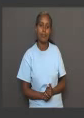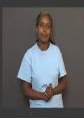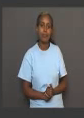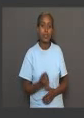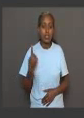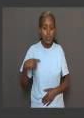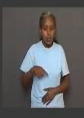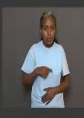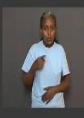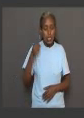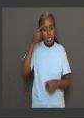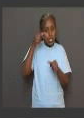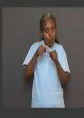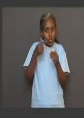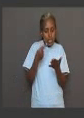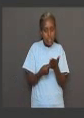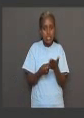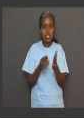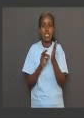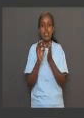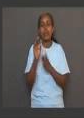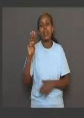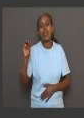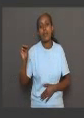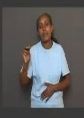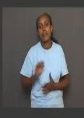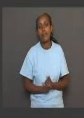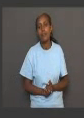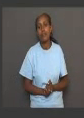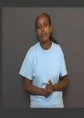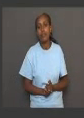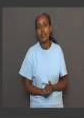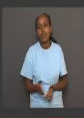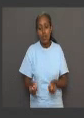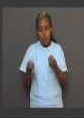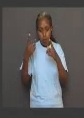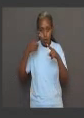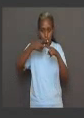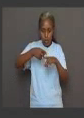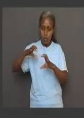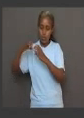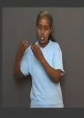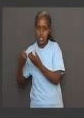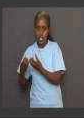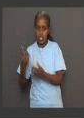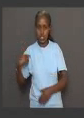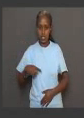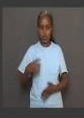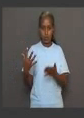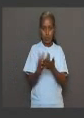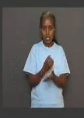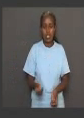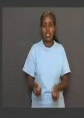We will call this number n. The more cross-sections we take, the